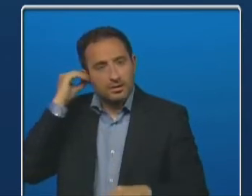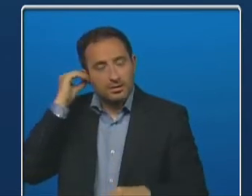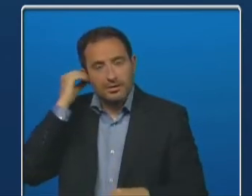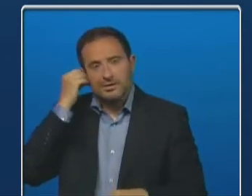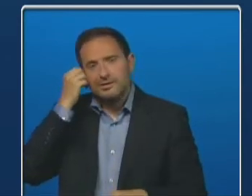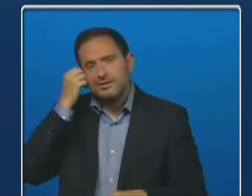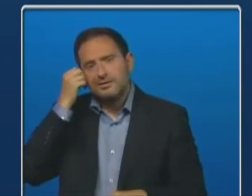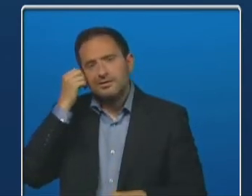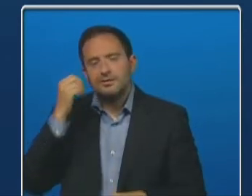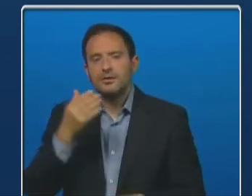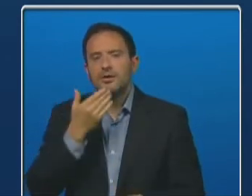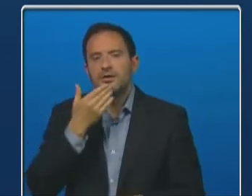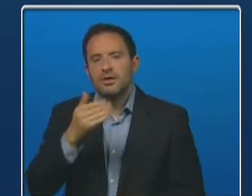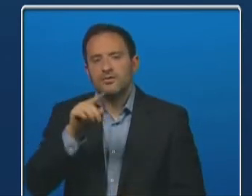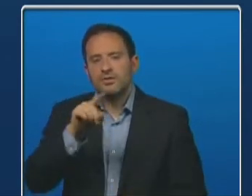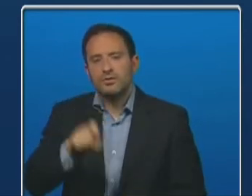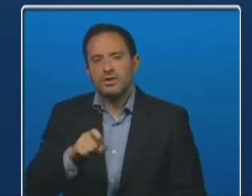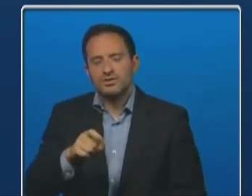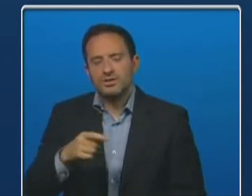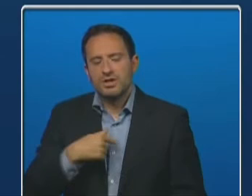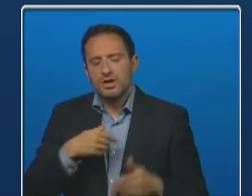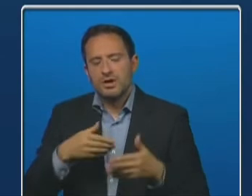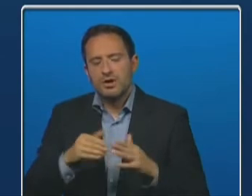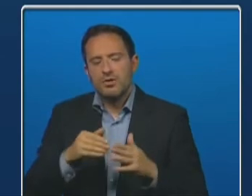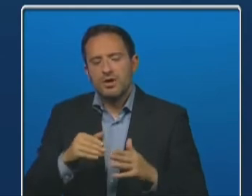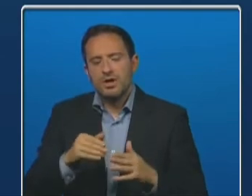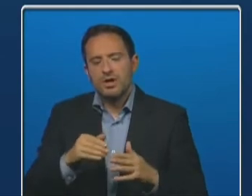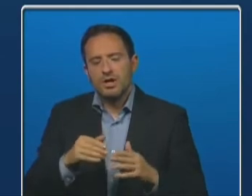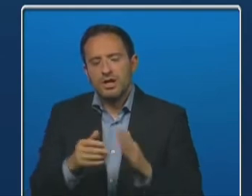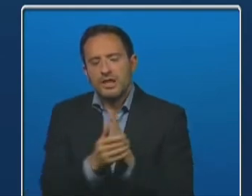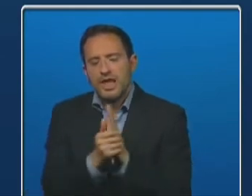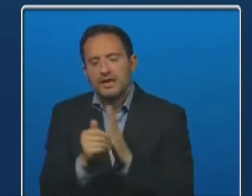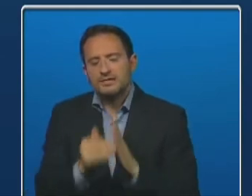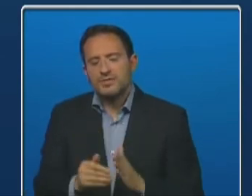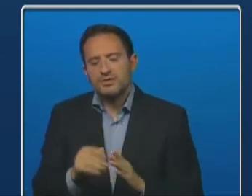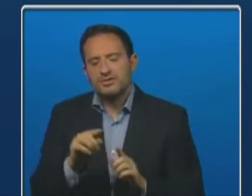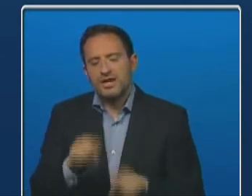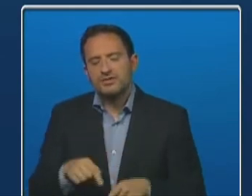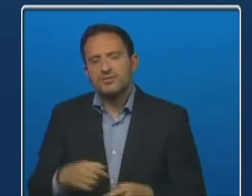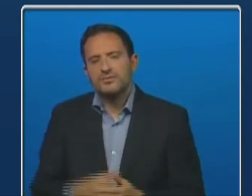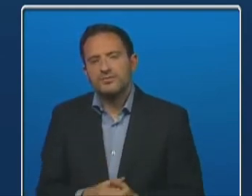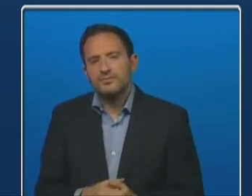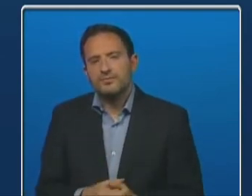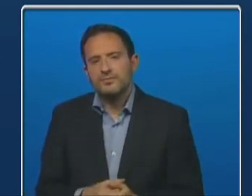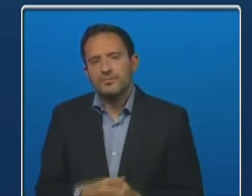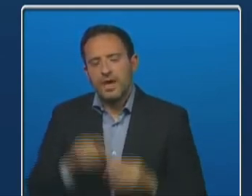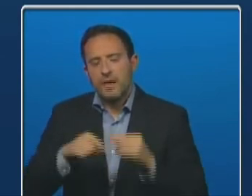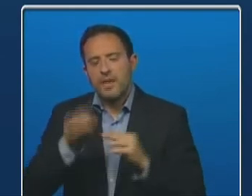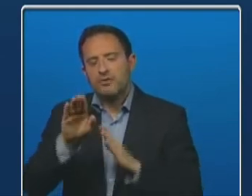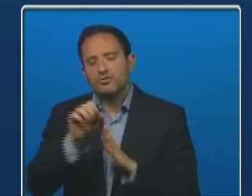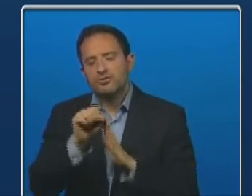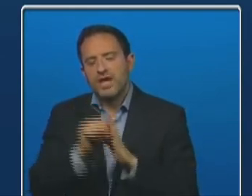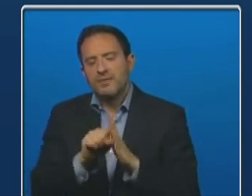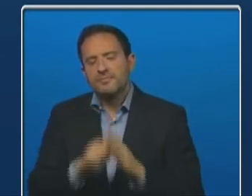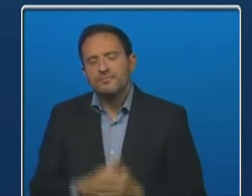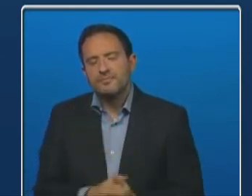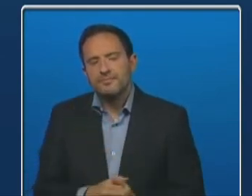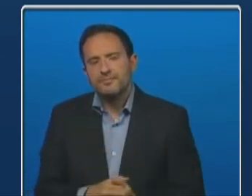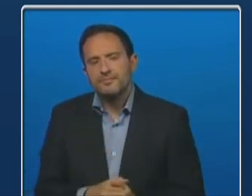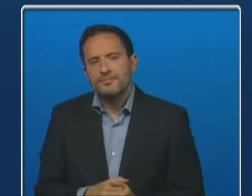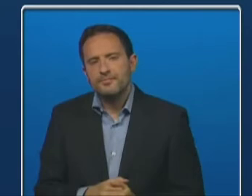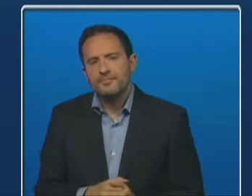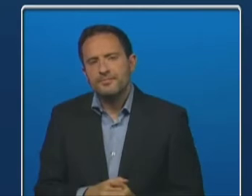Thanks, Howard, for that question. I'll let Demo speak to that line of questioning about your state.